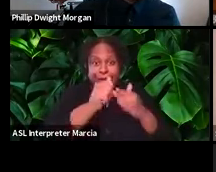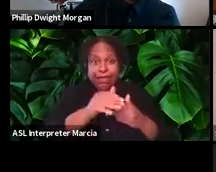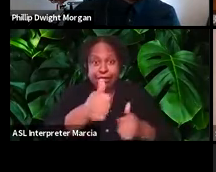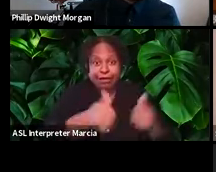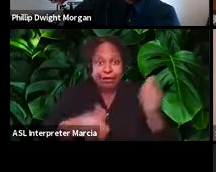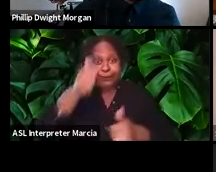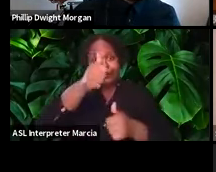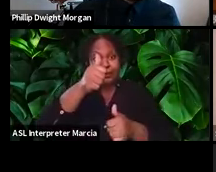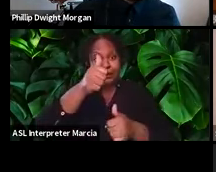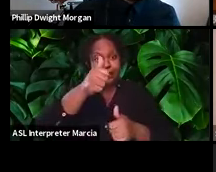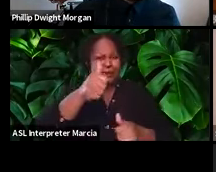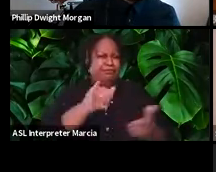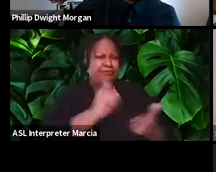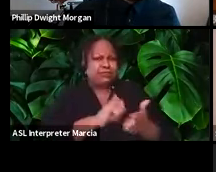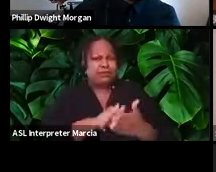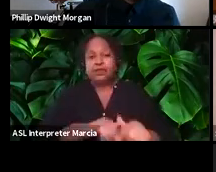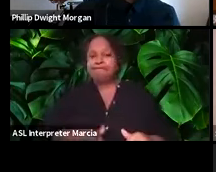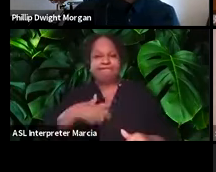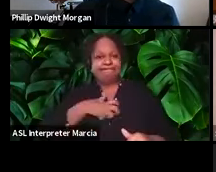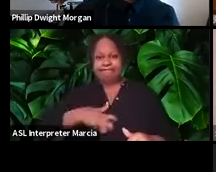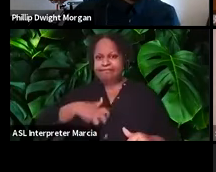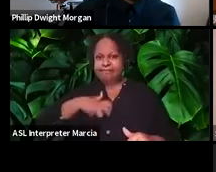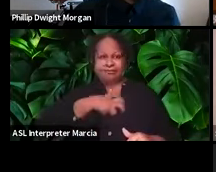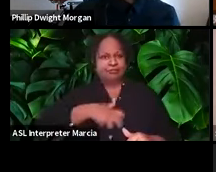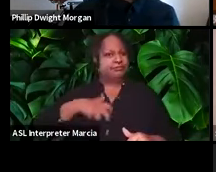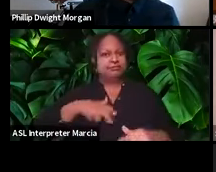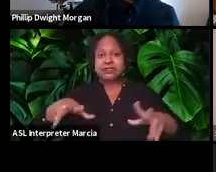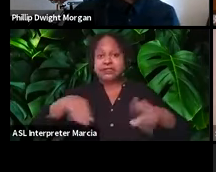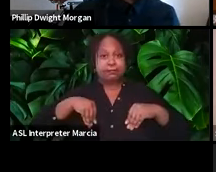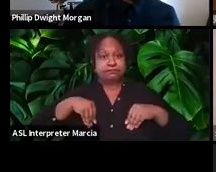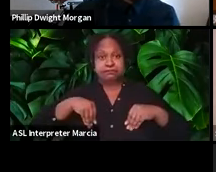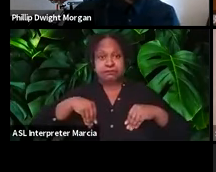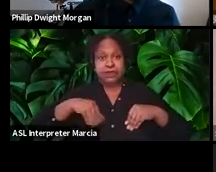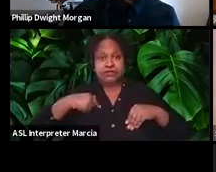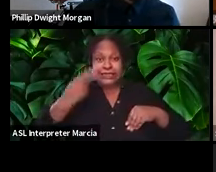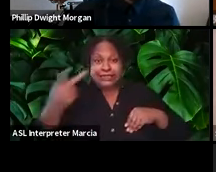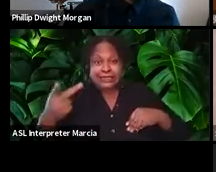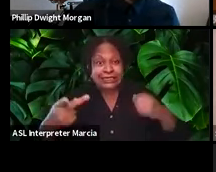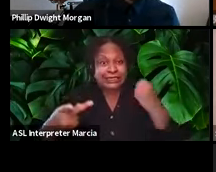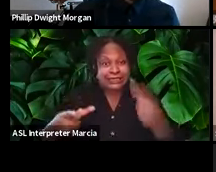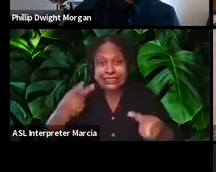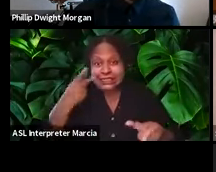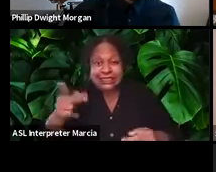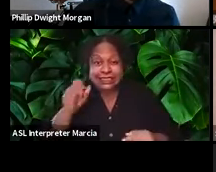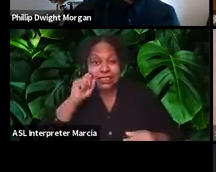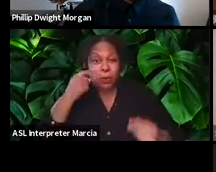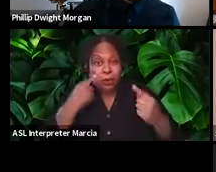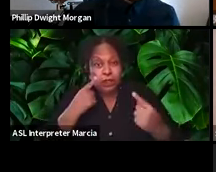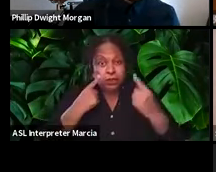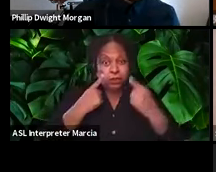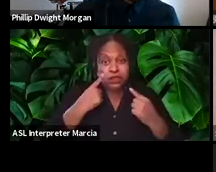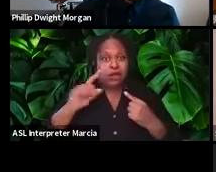That kind of stuff don't sit with me, right? And when I see it happening, just like Shamari, when I saw it happening to other young women on the